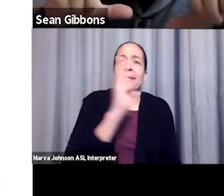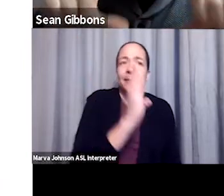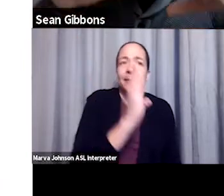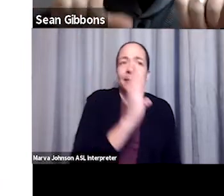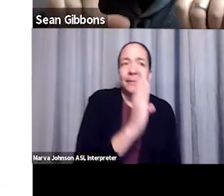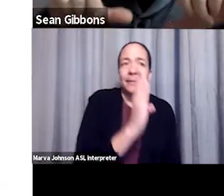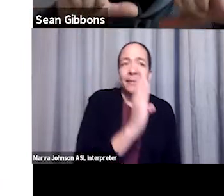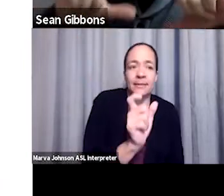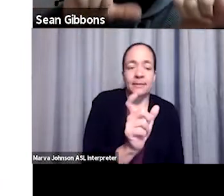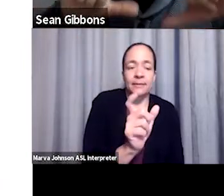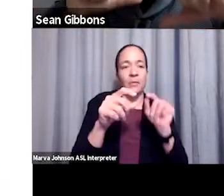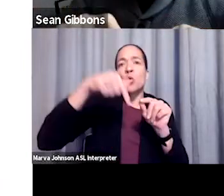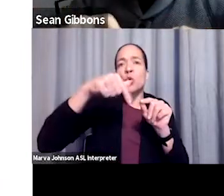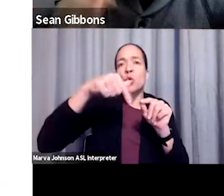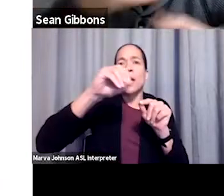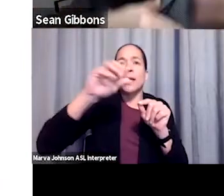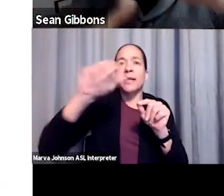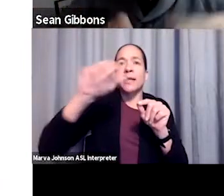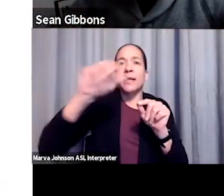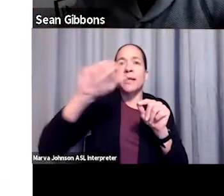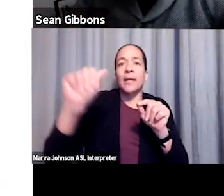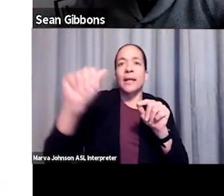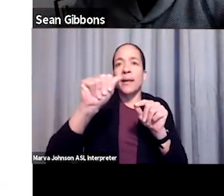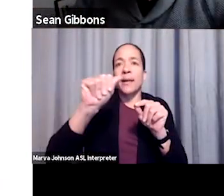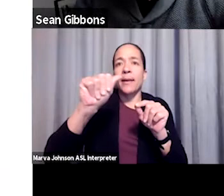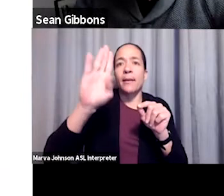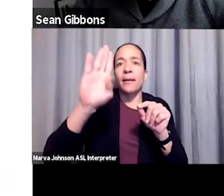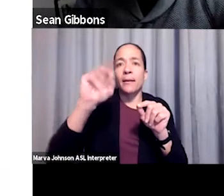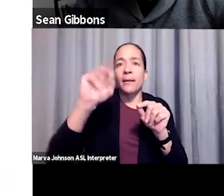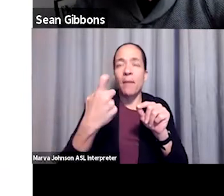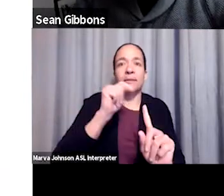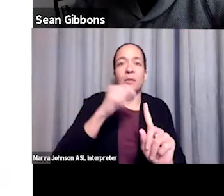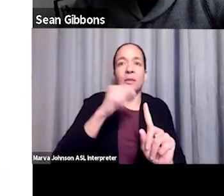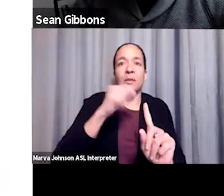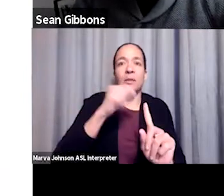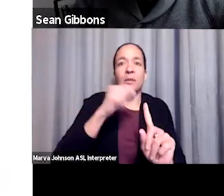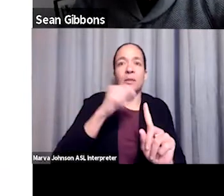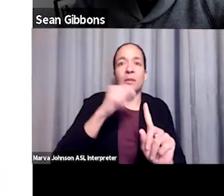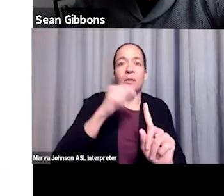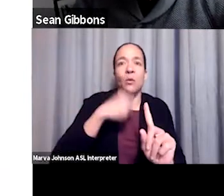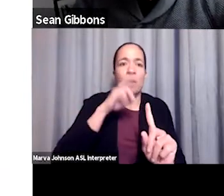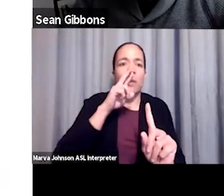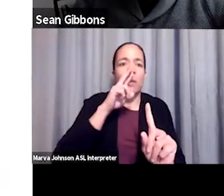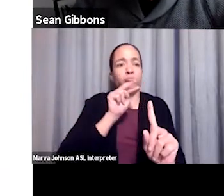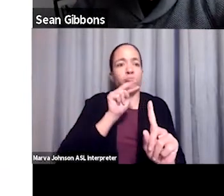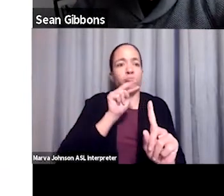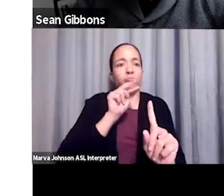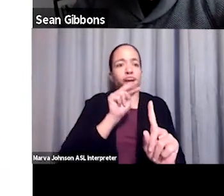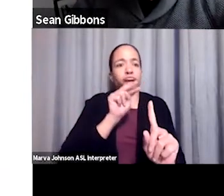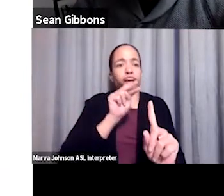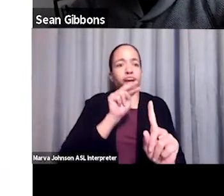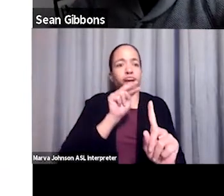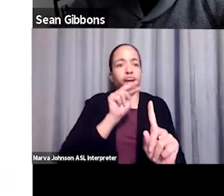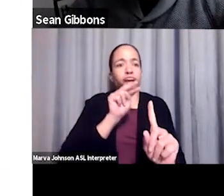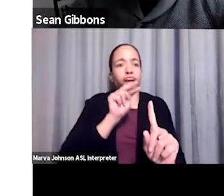And that's where we're going to go to look for questions as we move through the presentation. So please make a point of, if you've got questions in there. And hey, Barbara in